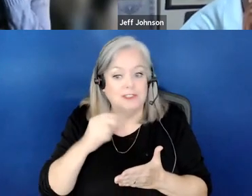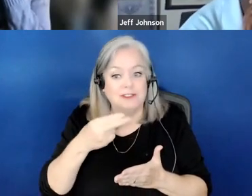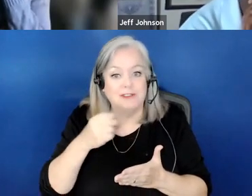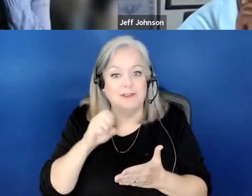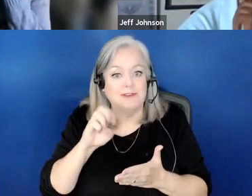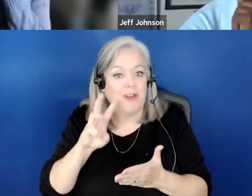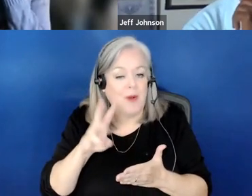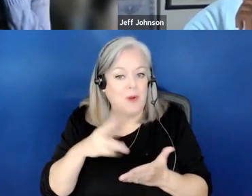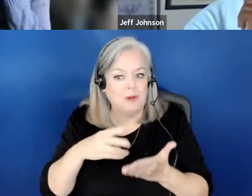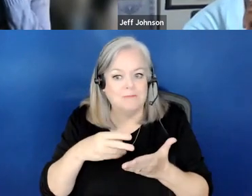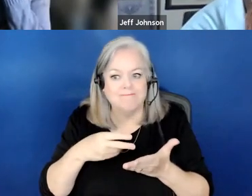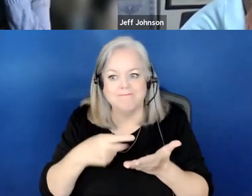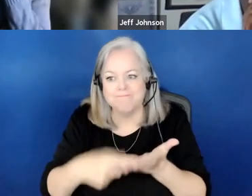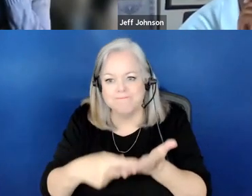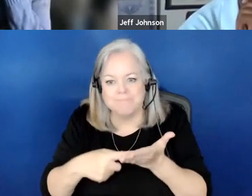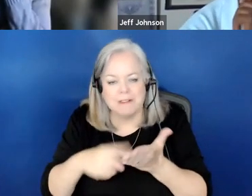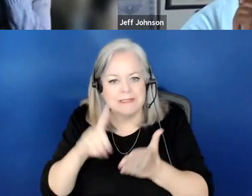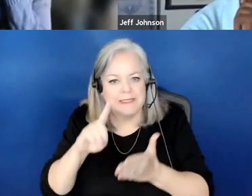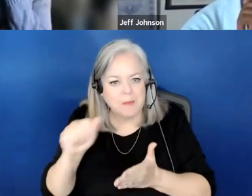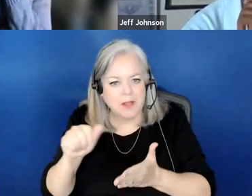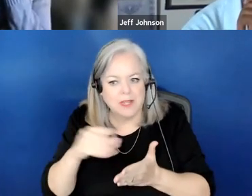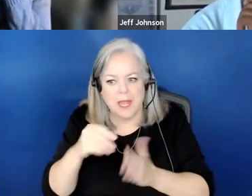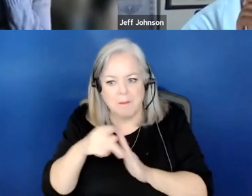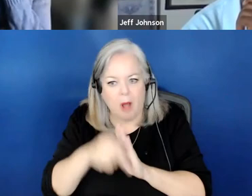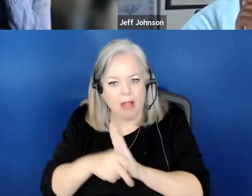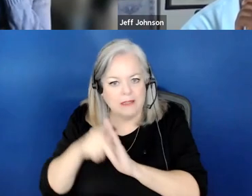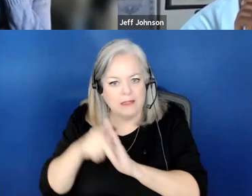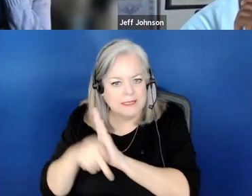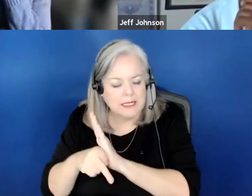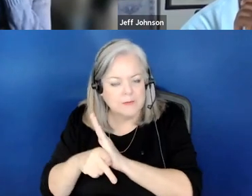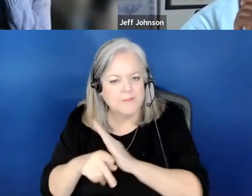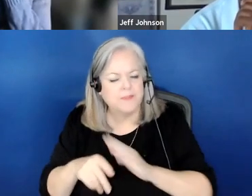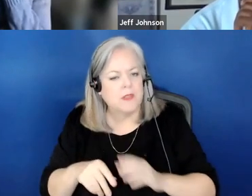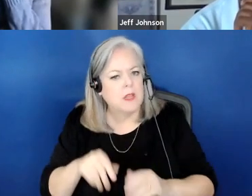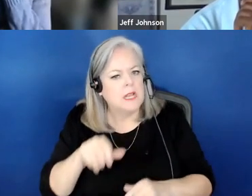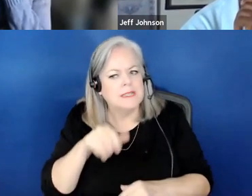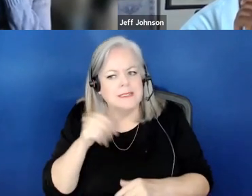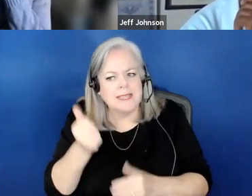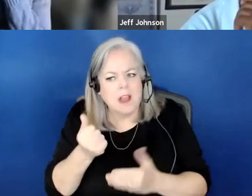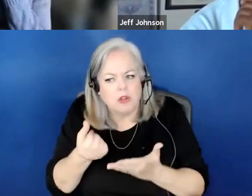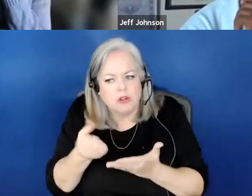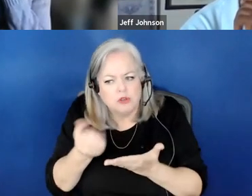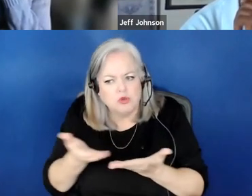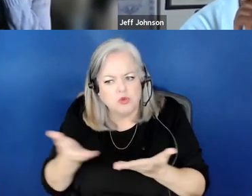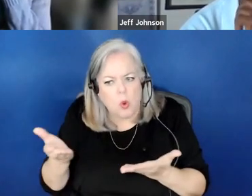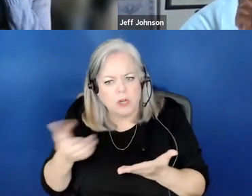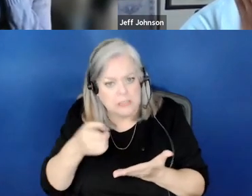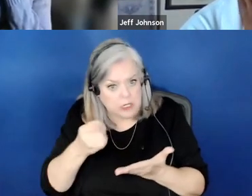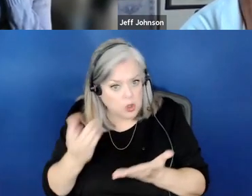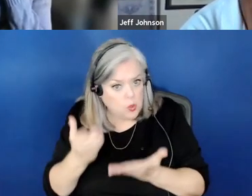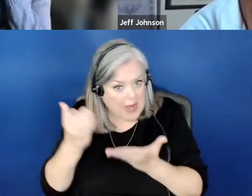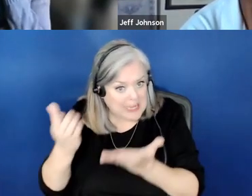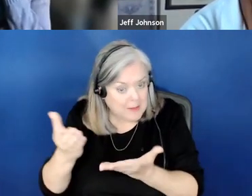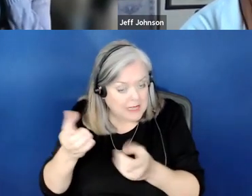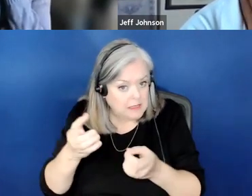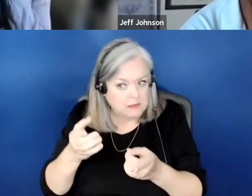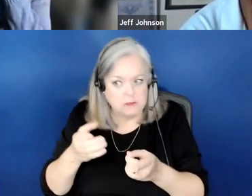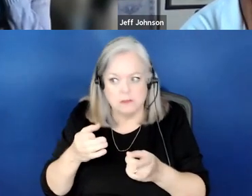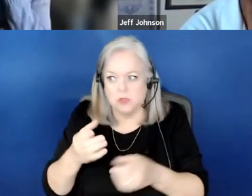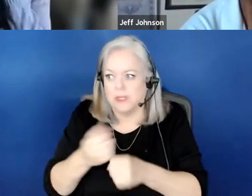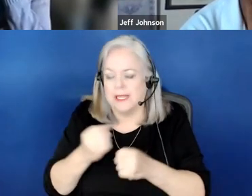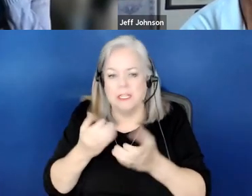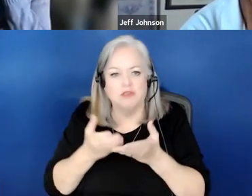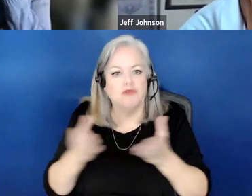disability and policies, is there another source that you would recommend just to kind of get a general knowledge